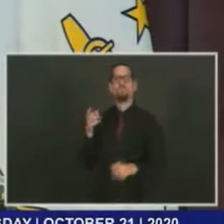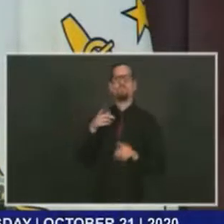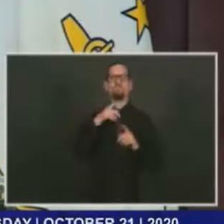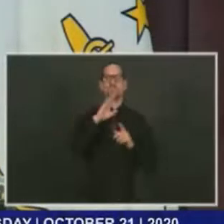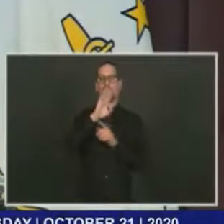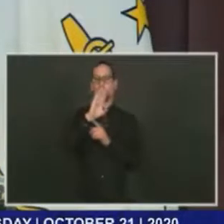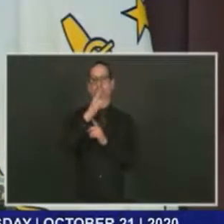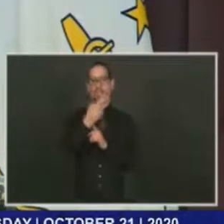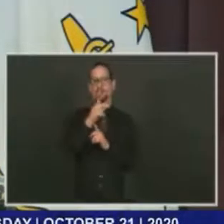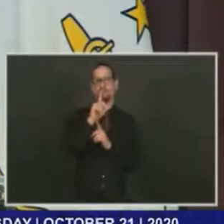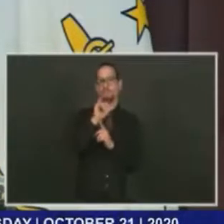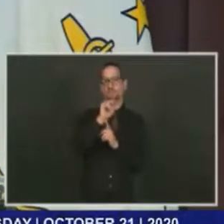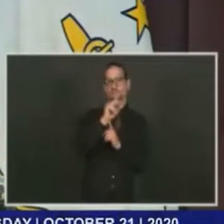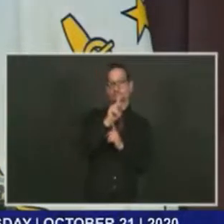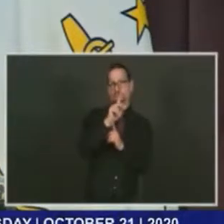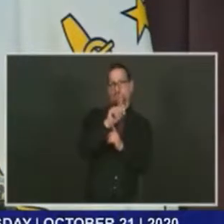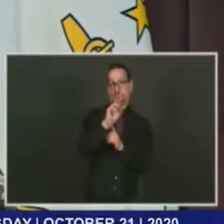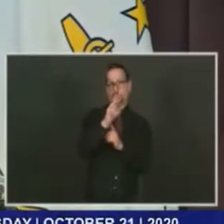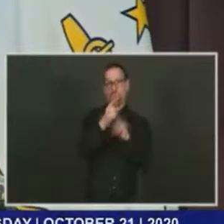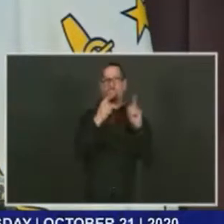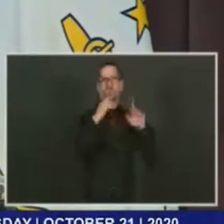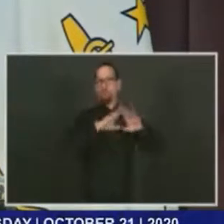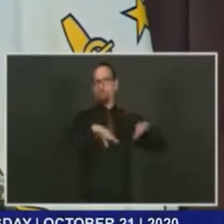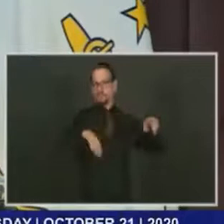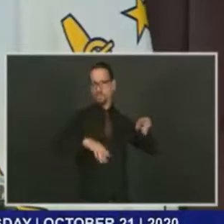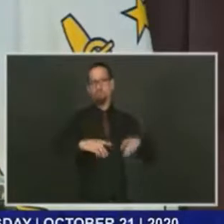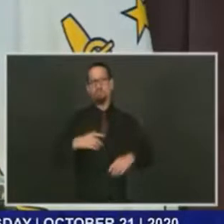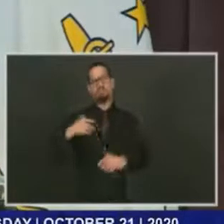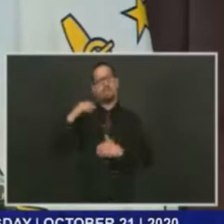I also have one final ask.